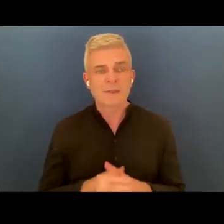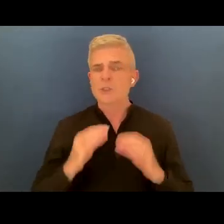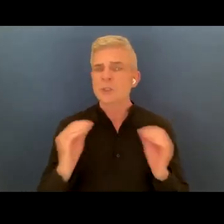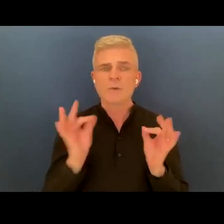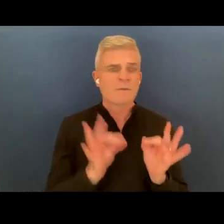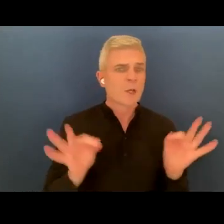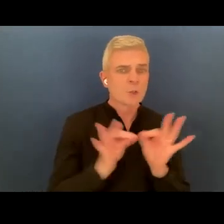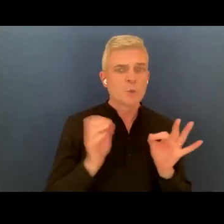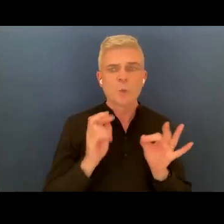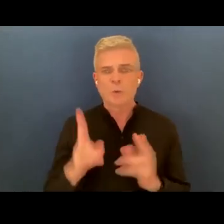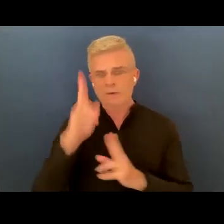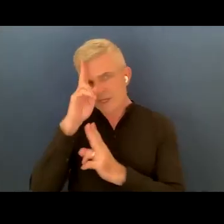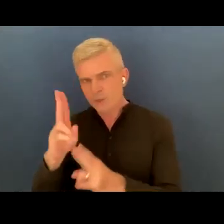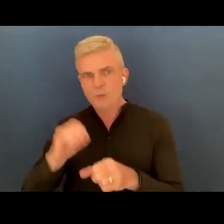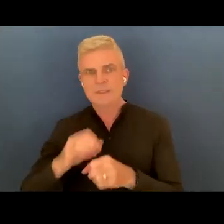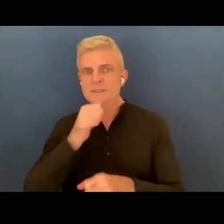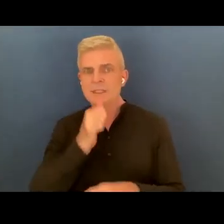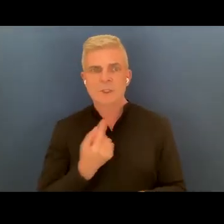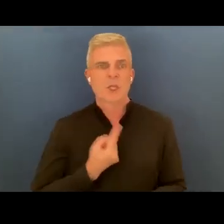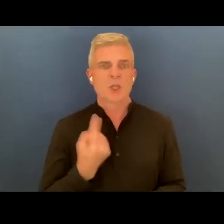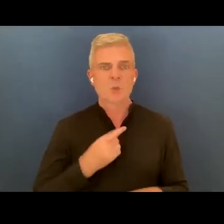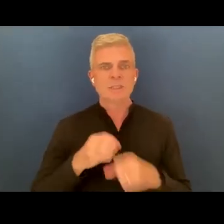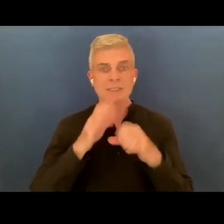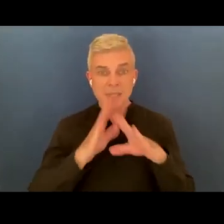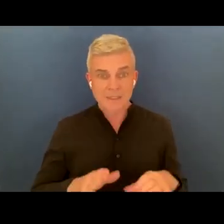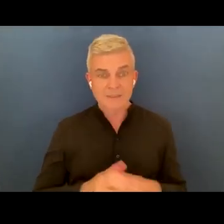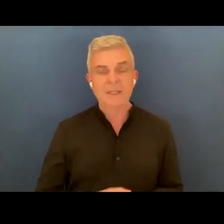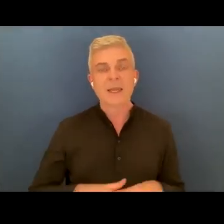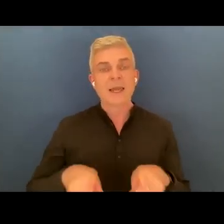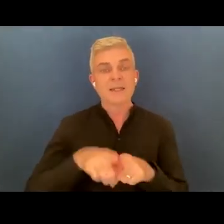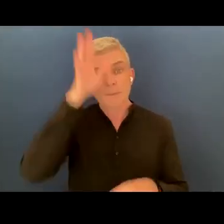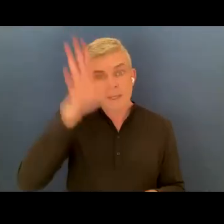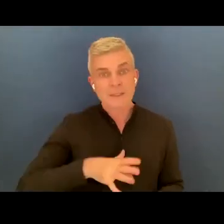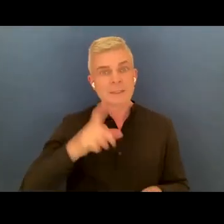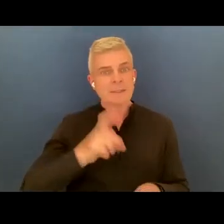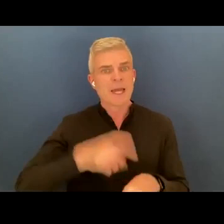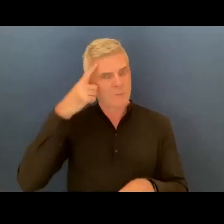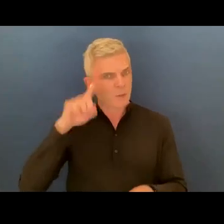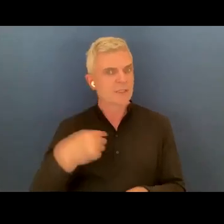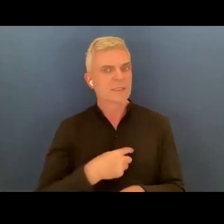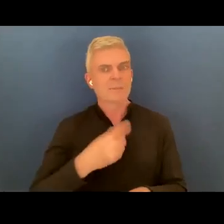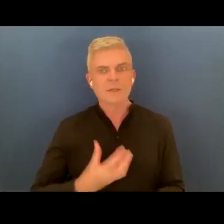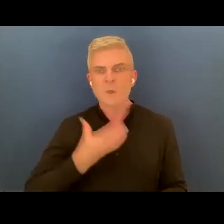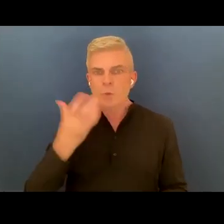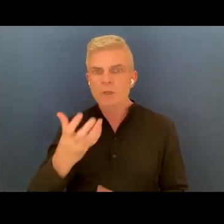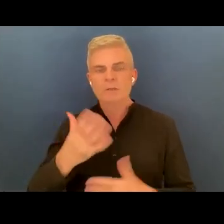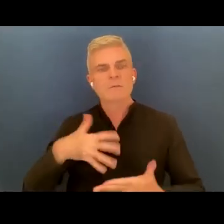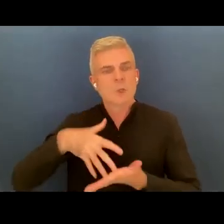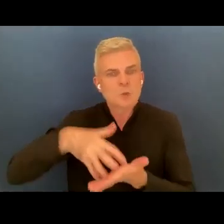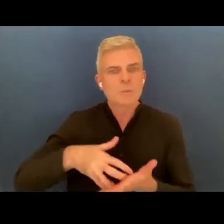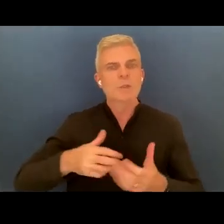alone in silence. As men, it is time for us to be vocal, to be vulnerable, and to be visible as we create